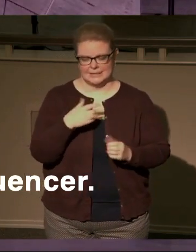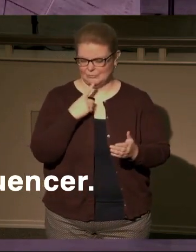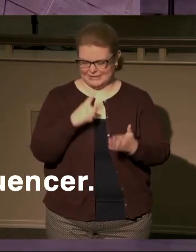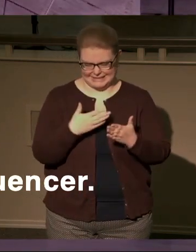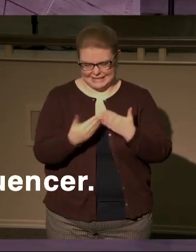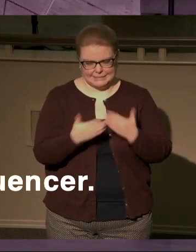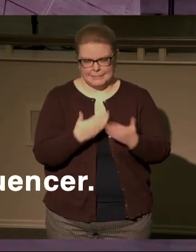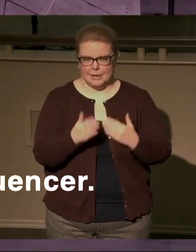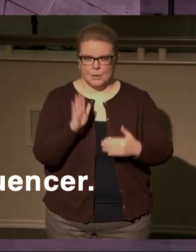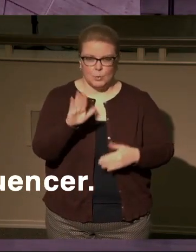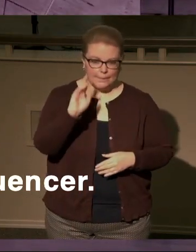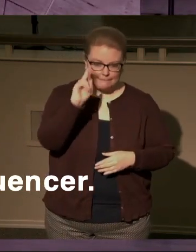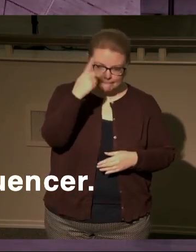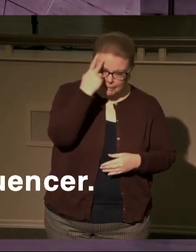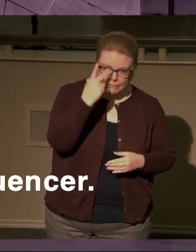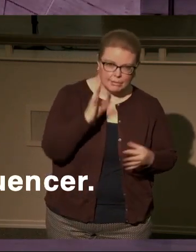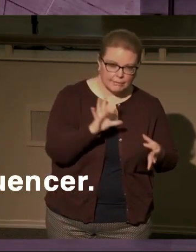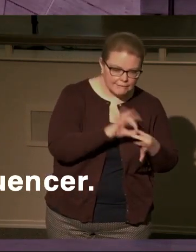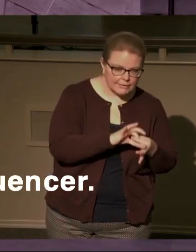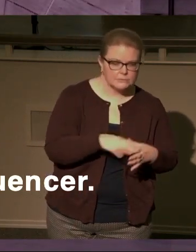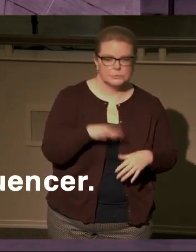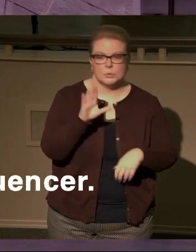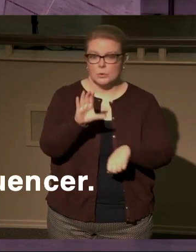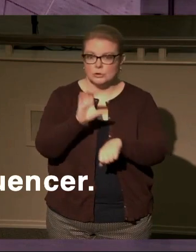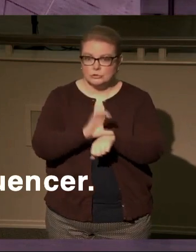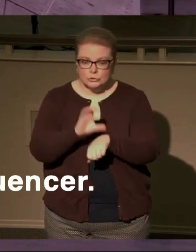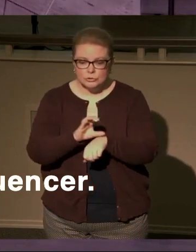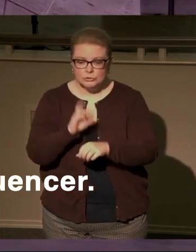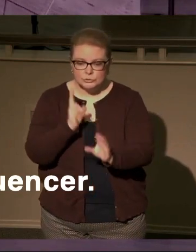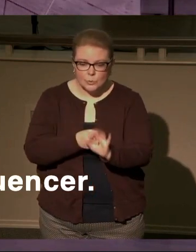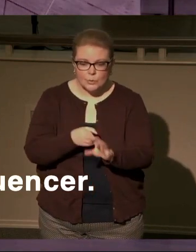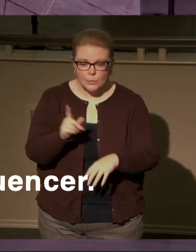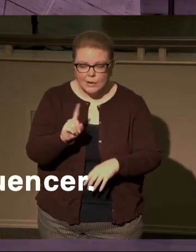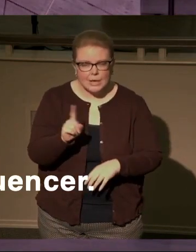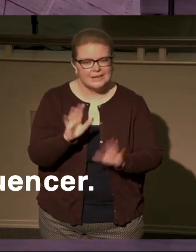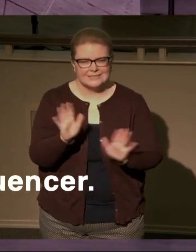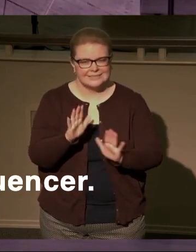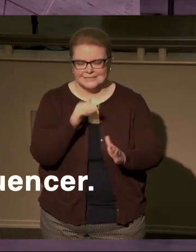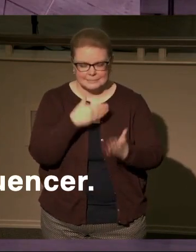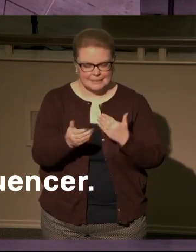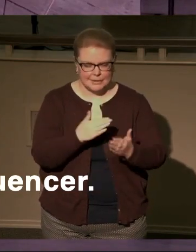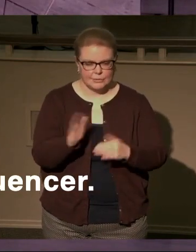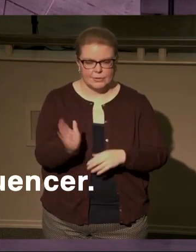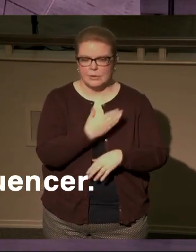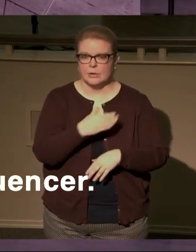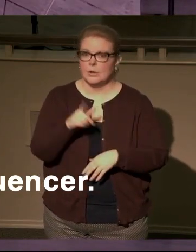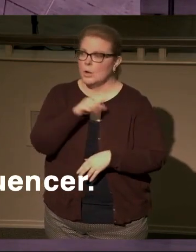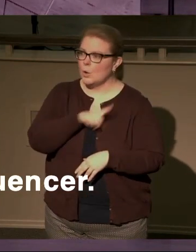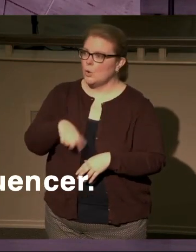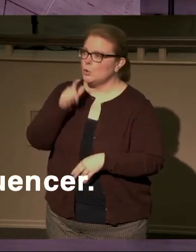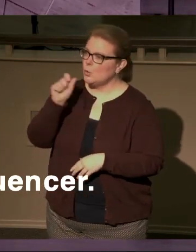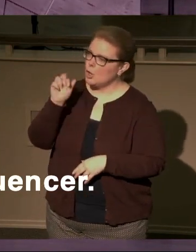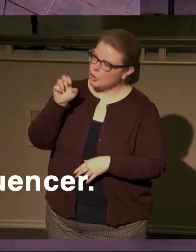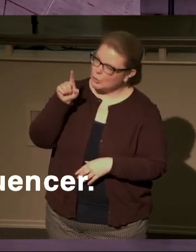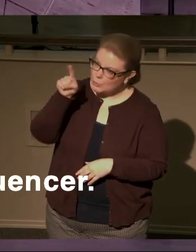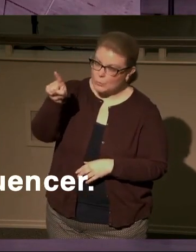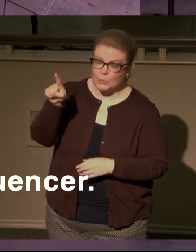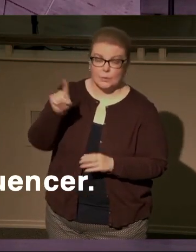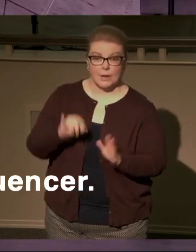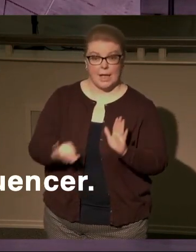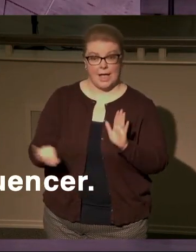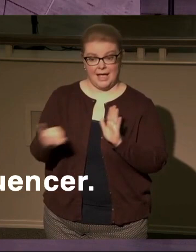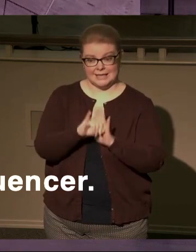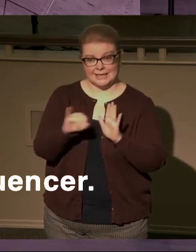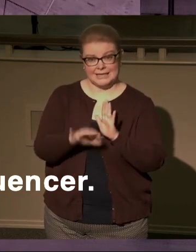your political party and it doesn't matter your church affiliation. It matters, Lord, who are you? Identity is